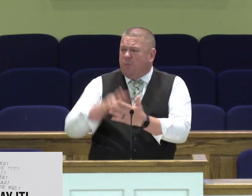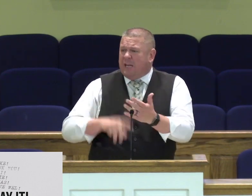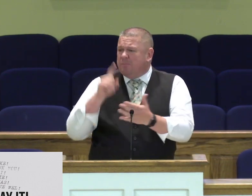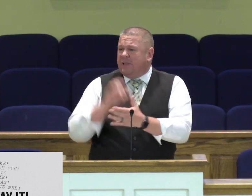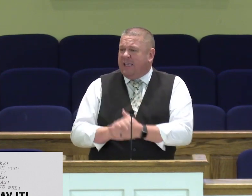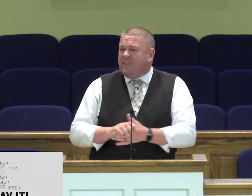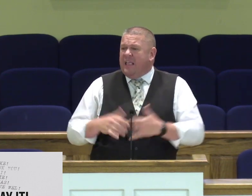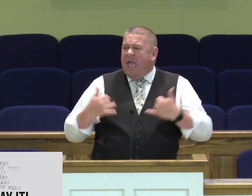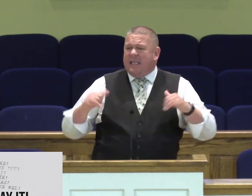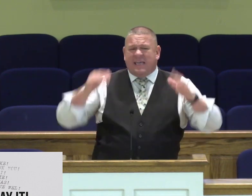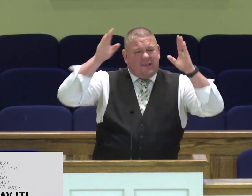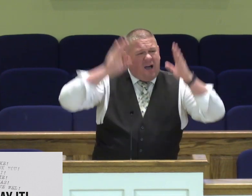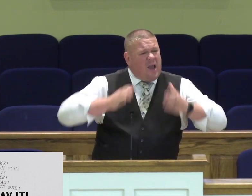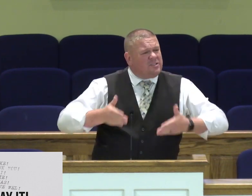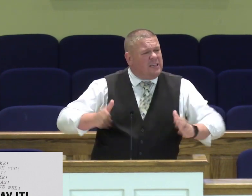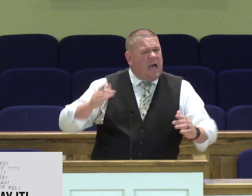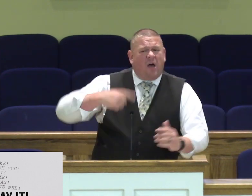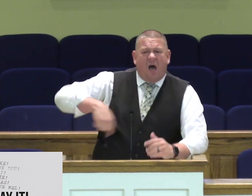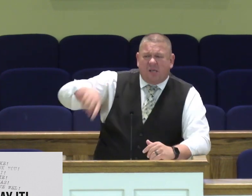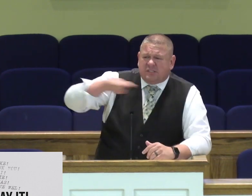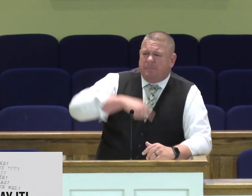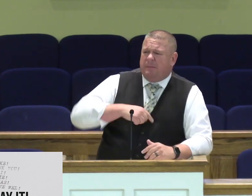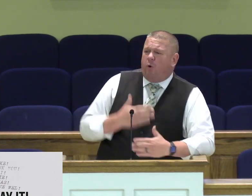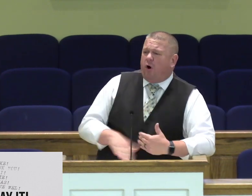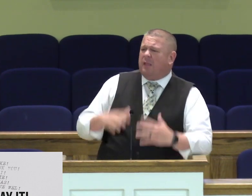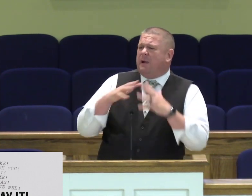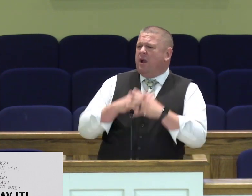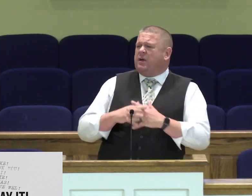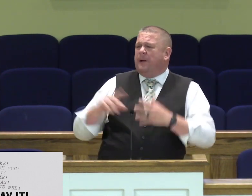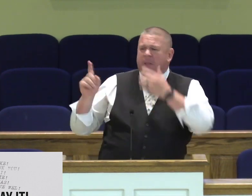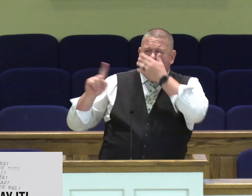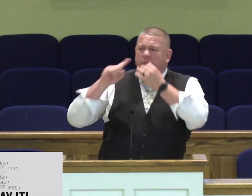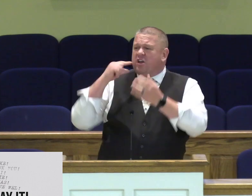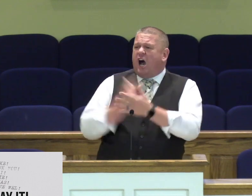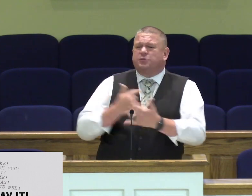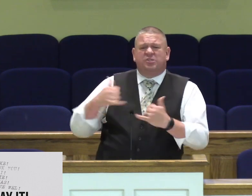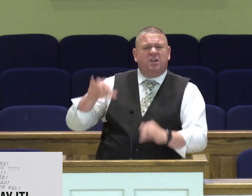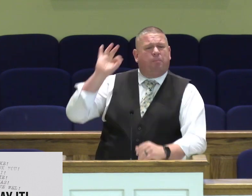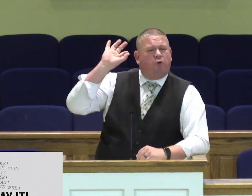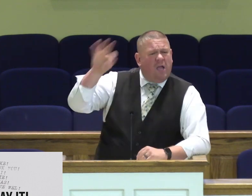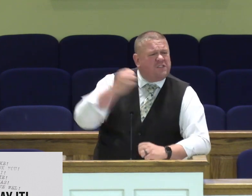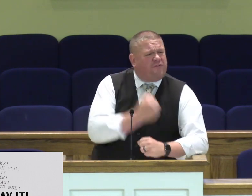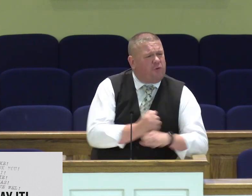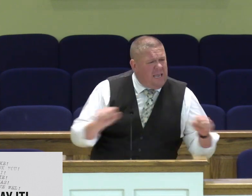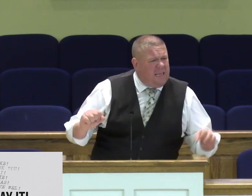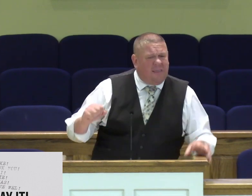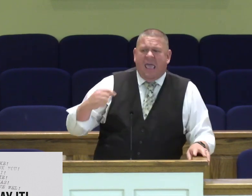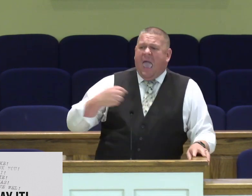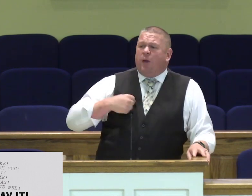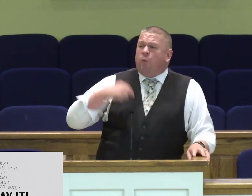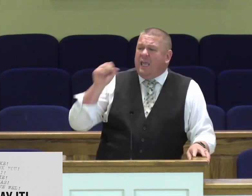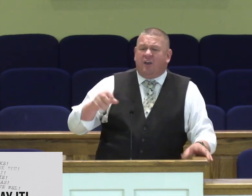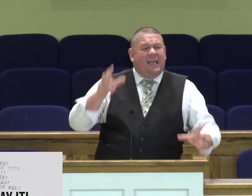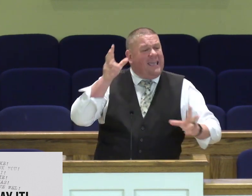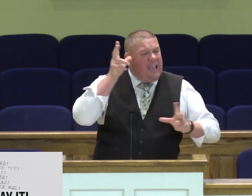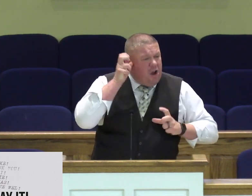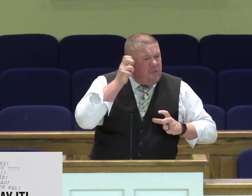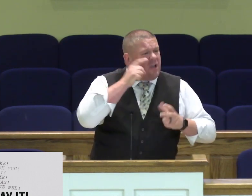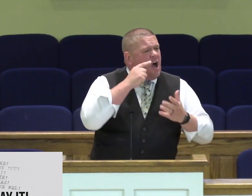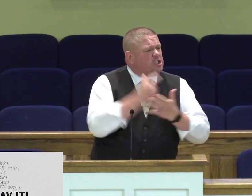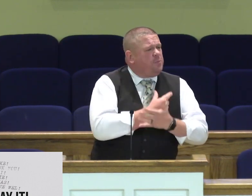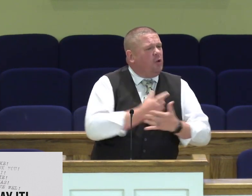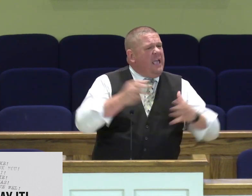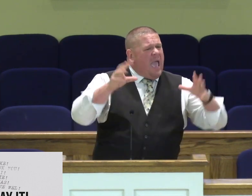that we read and believe. And yet God has allowed us to be born in America where the gospel is still preached freely, and we could hear